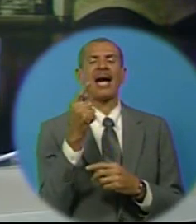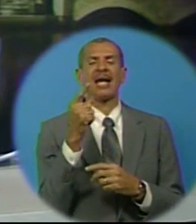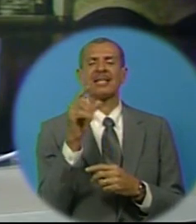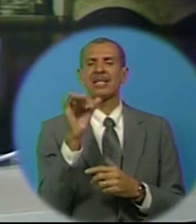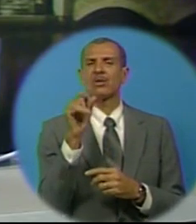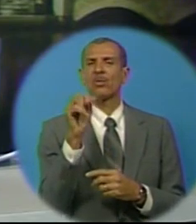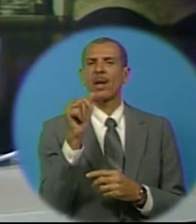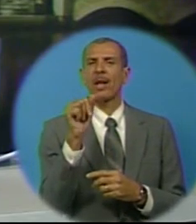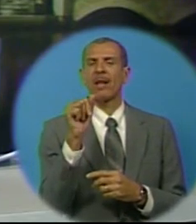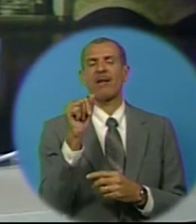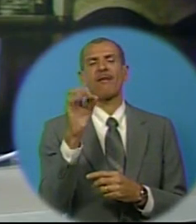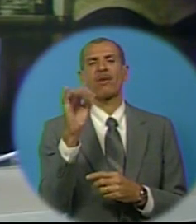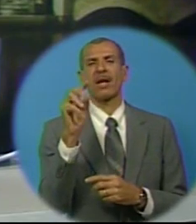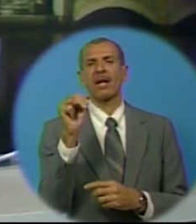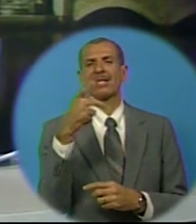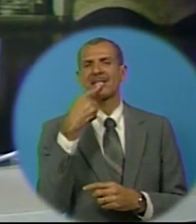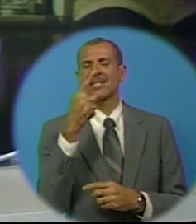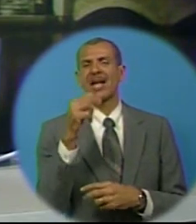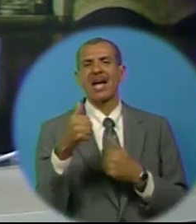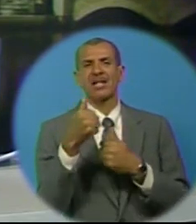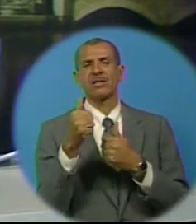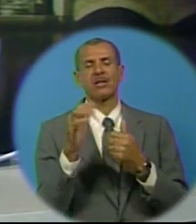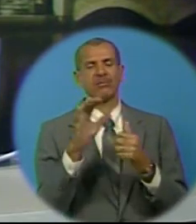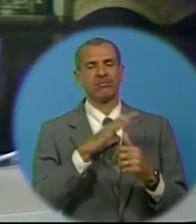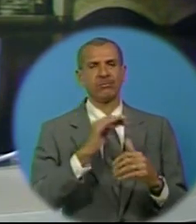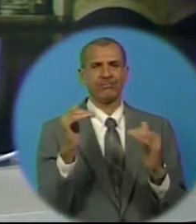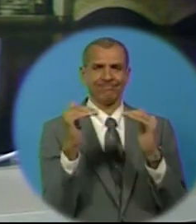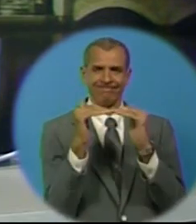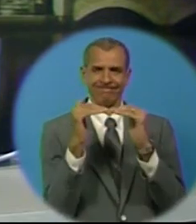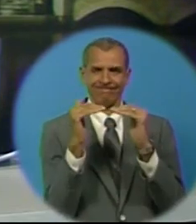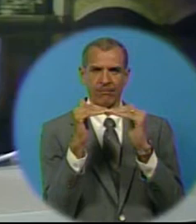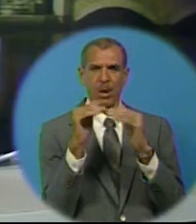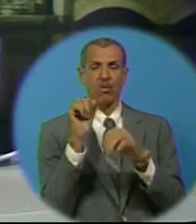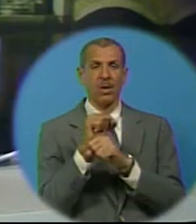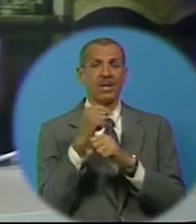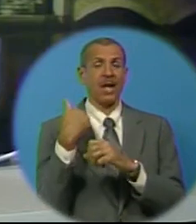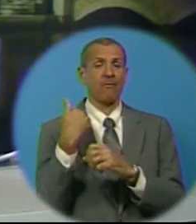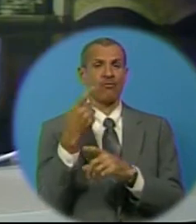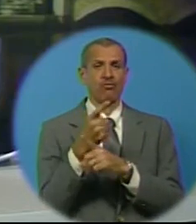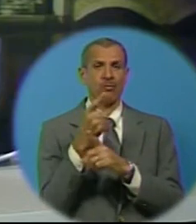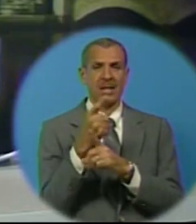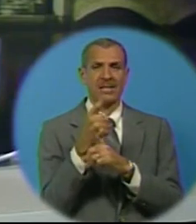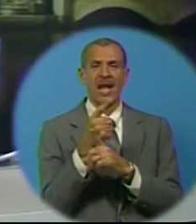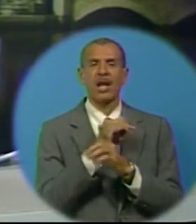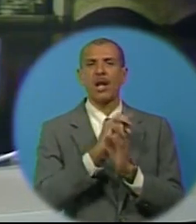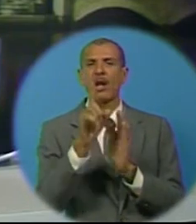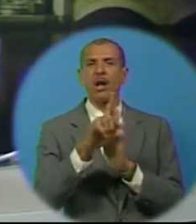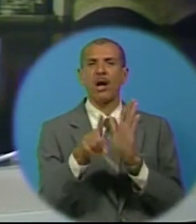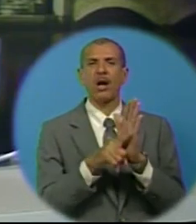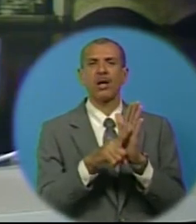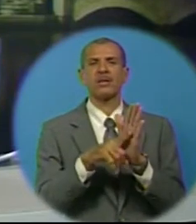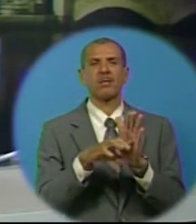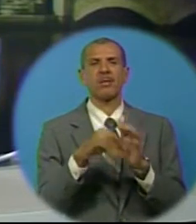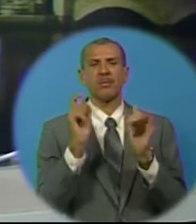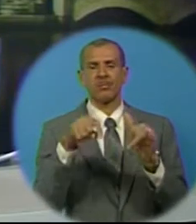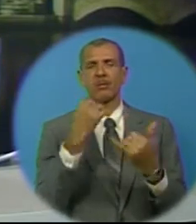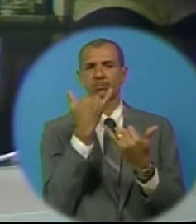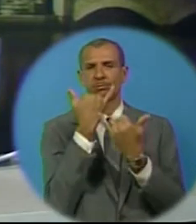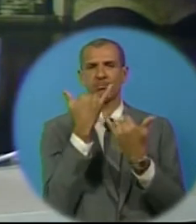by the NUPW as just. He says workers have rights and there are laws which must be